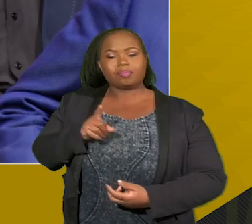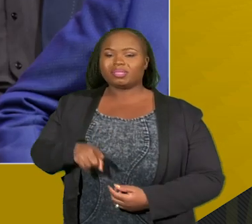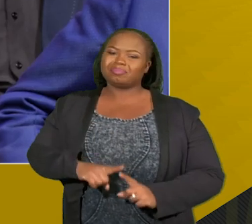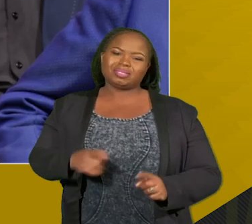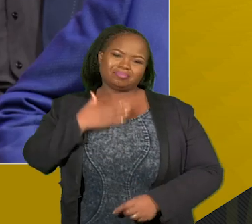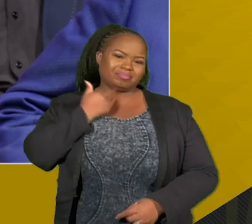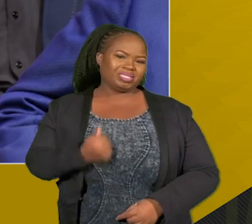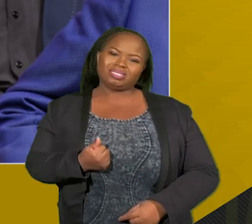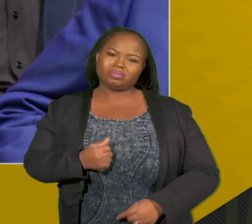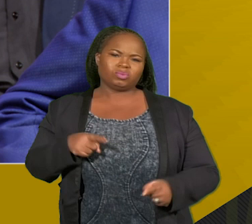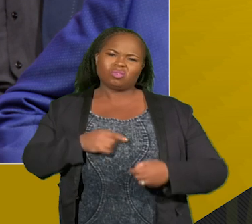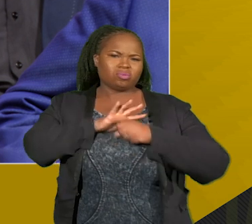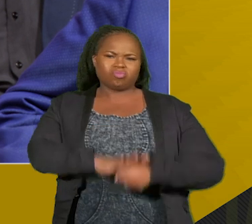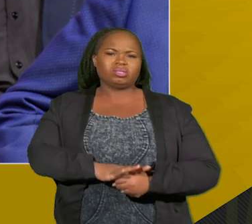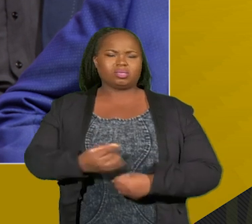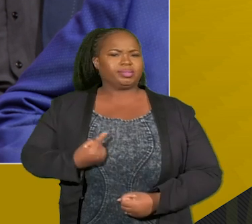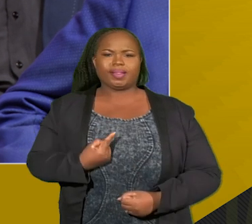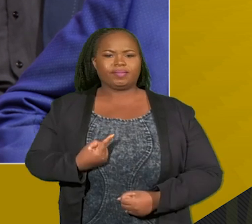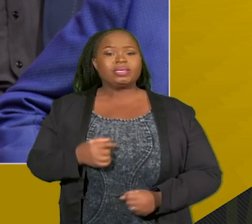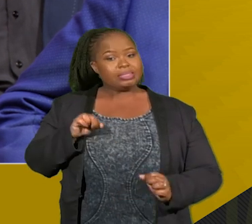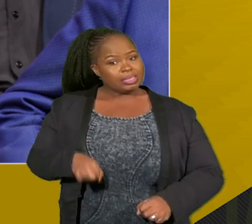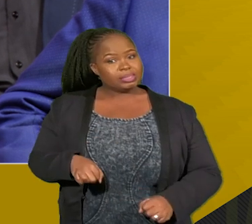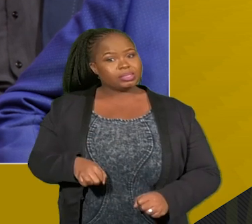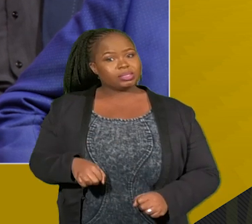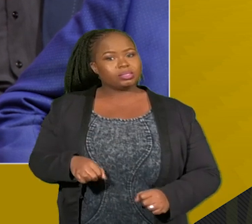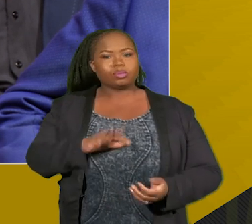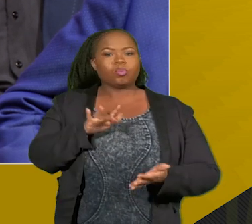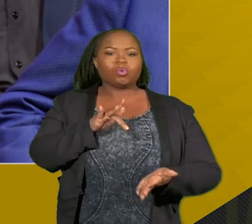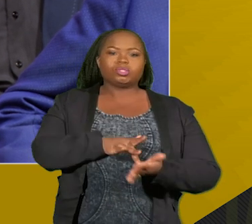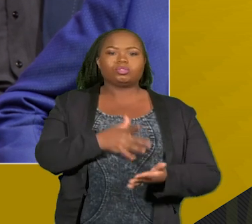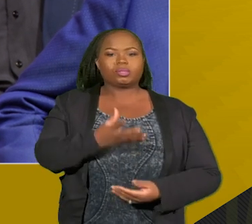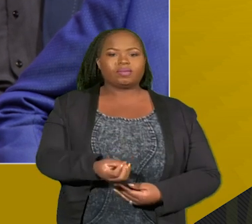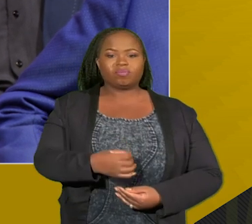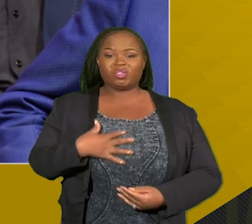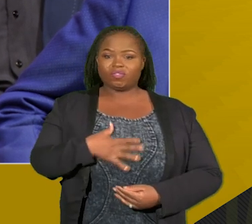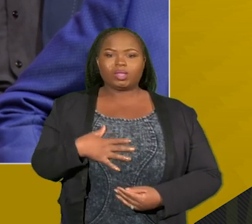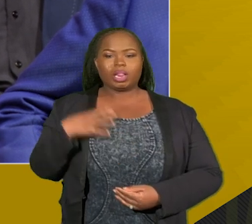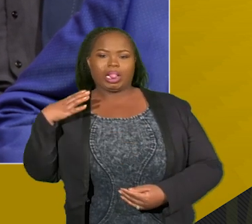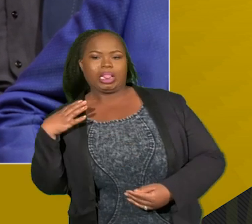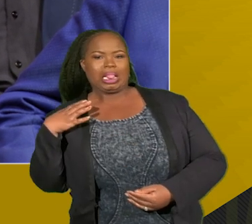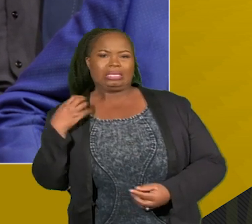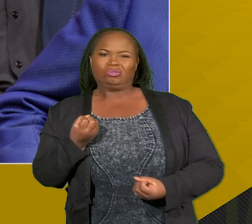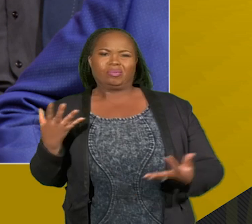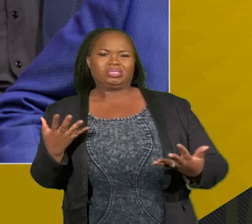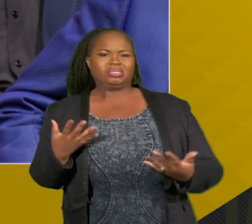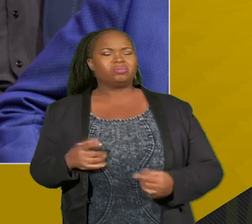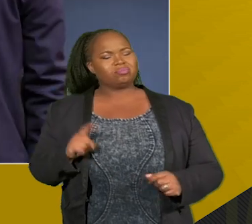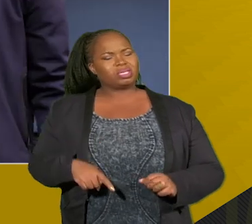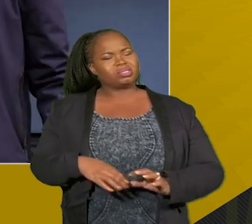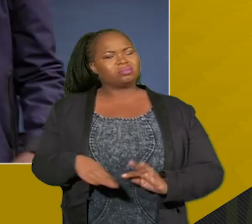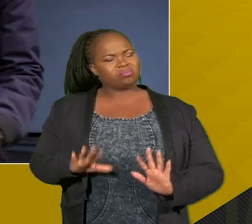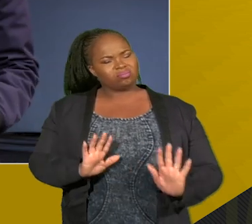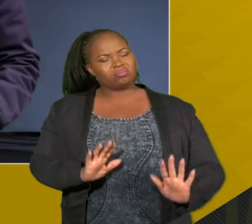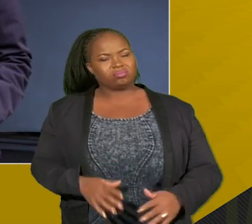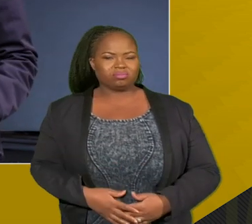guys, let's not put pressure on ourselves. Yes, you've been given the position, but if you feel good now it's too much for you, you need to step out. So you